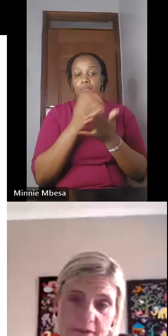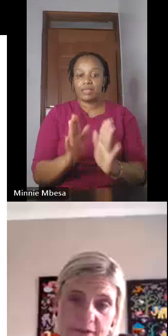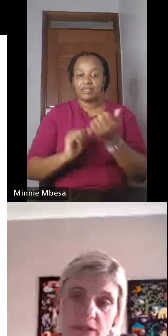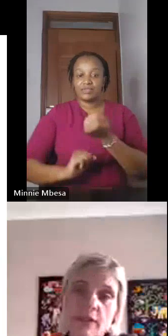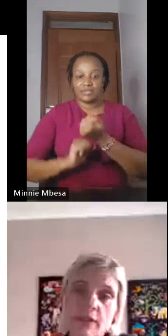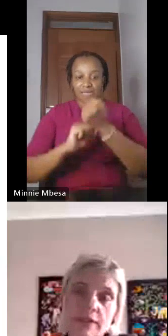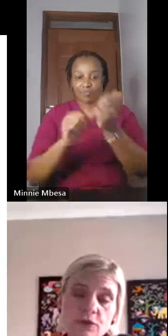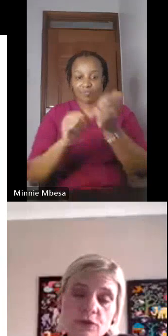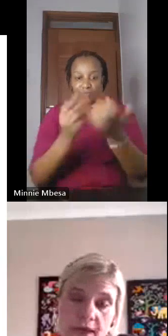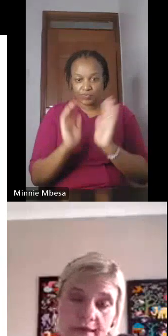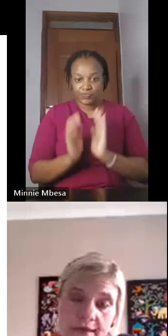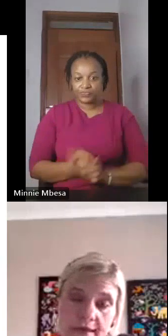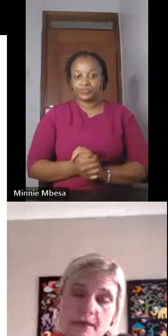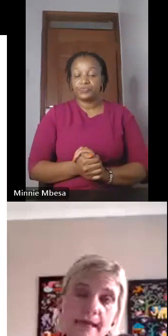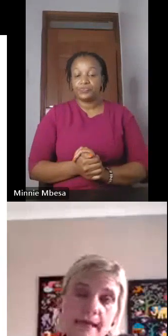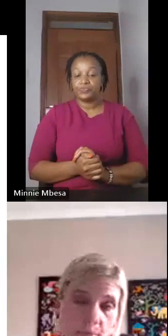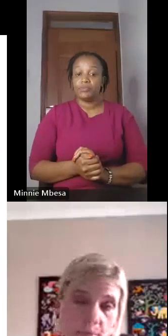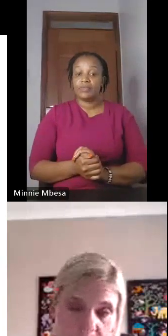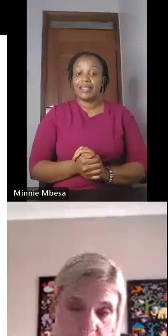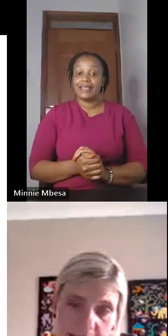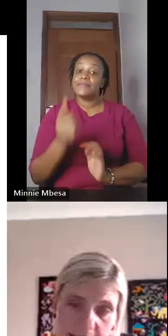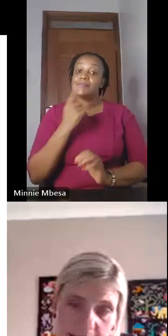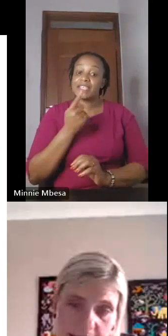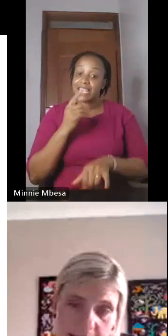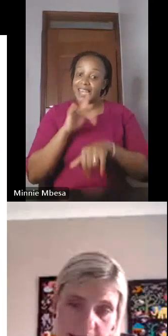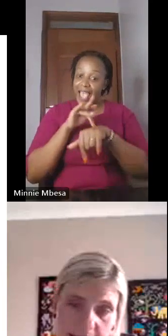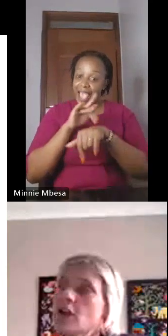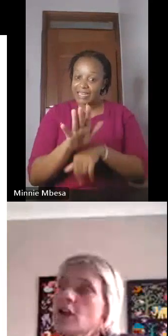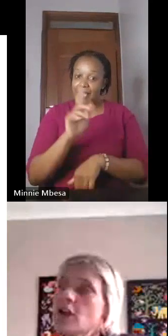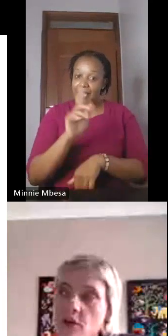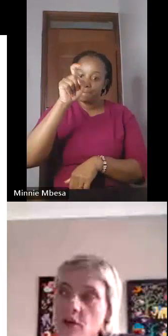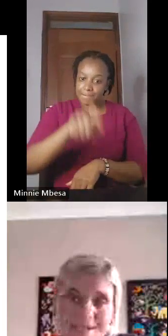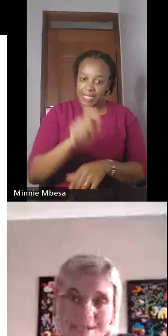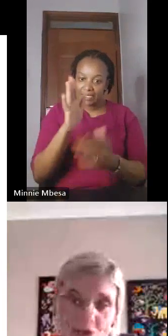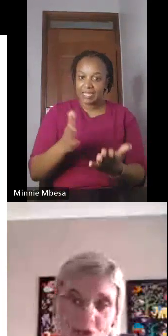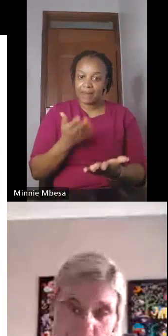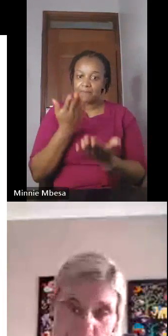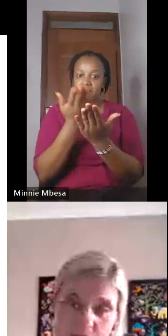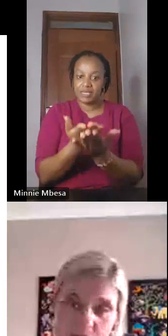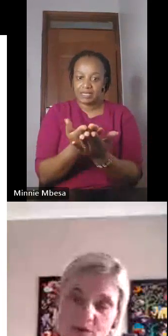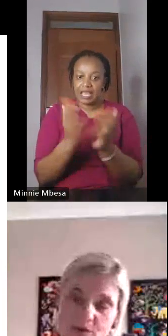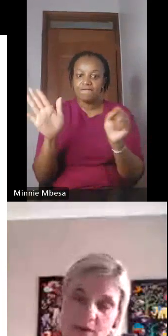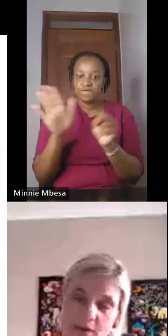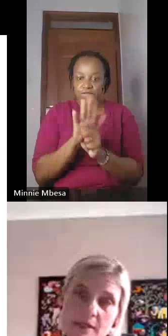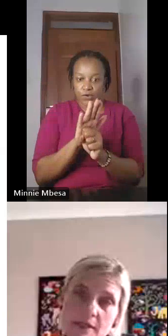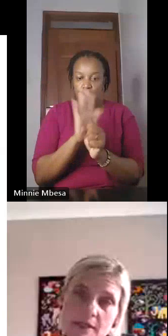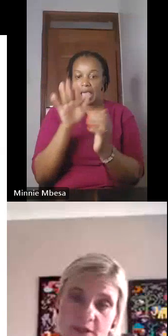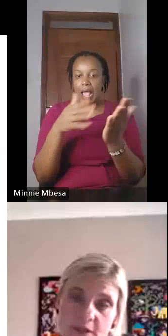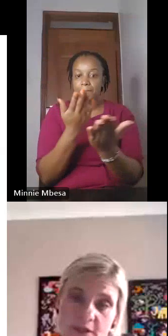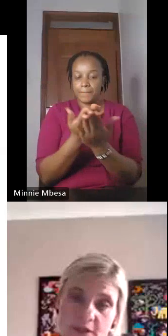Again, as I've mentioned earlier, you must submit a complete application. So attach all your